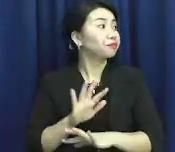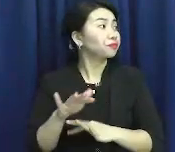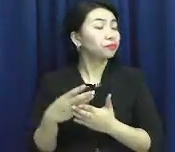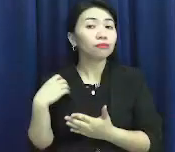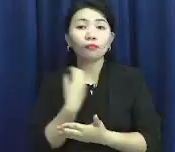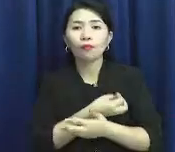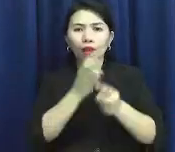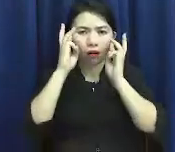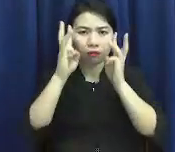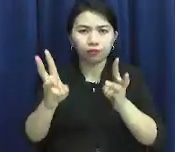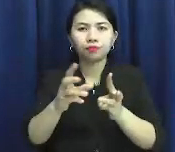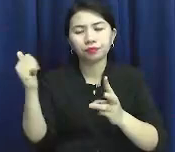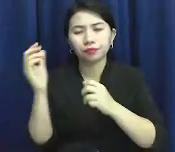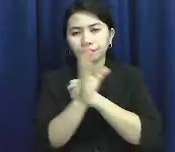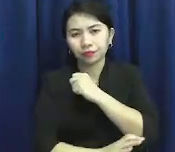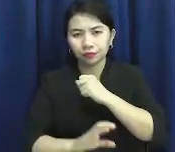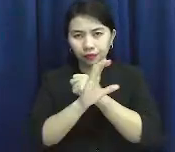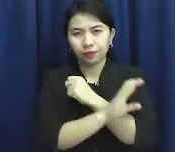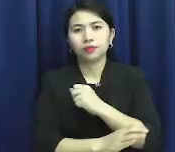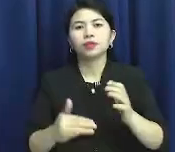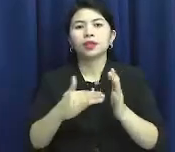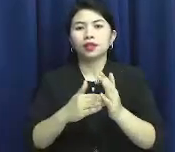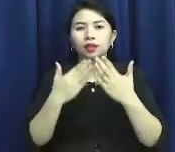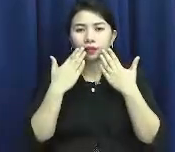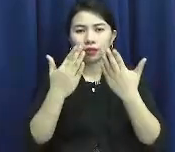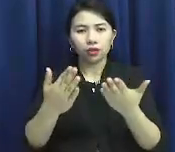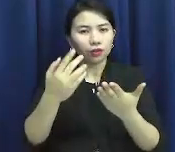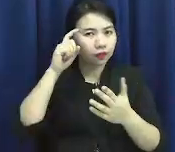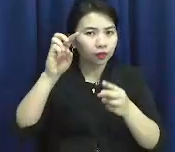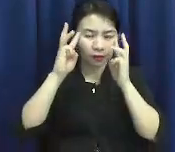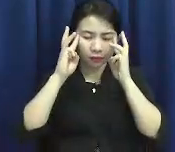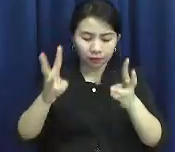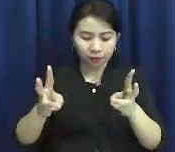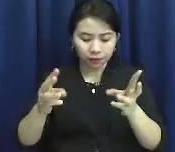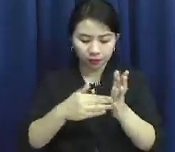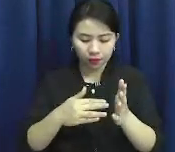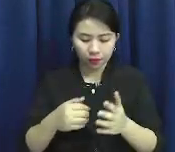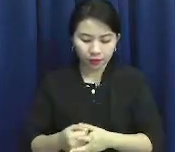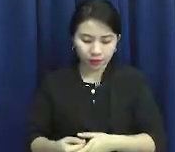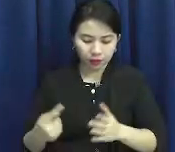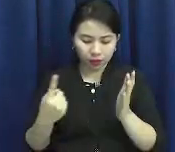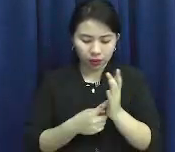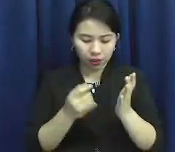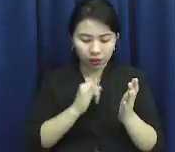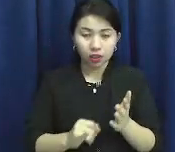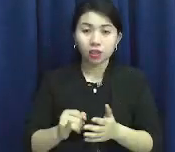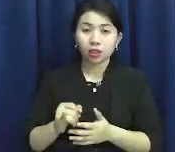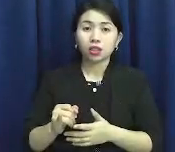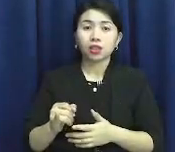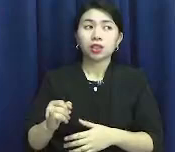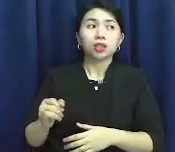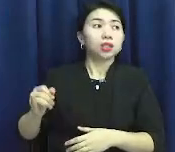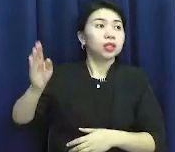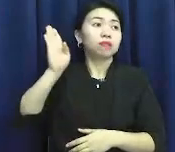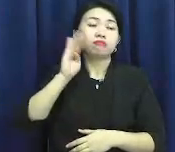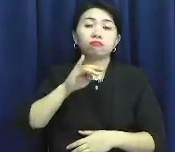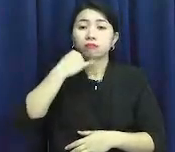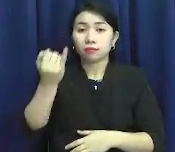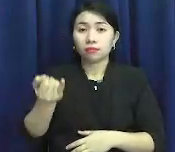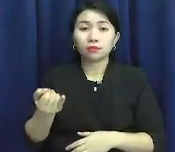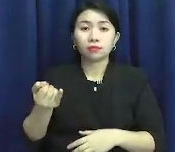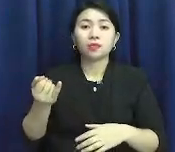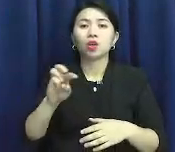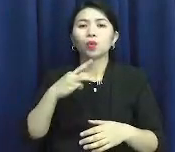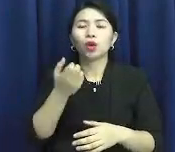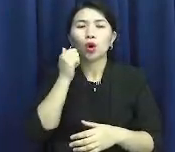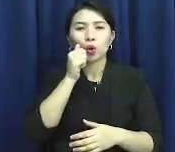viewers nationwide, worldwide, thank you for tuning in with us. Once again, this is Brother Jan Hill and on top of all of this, lagi po